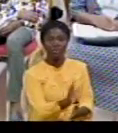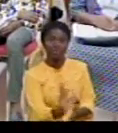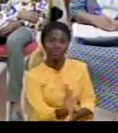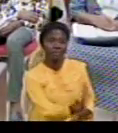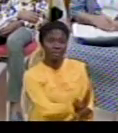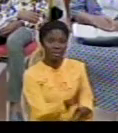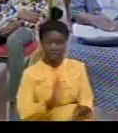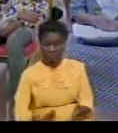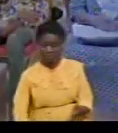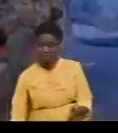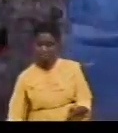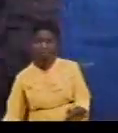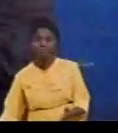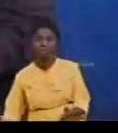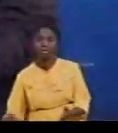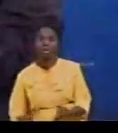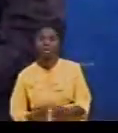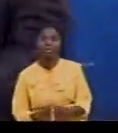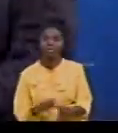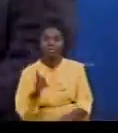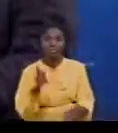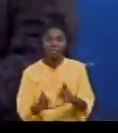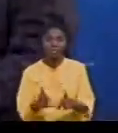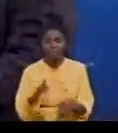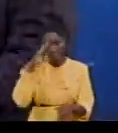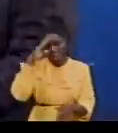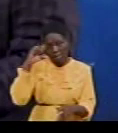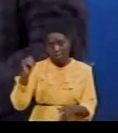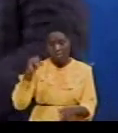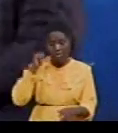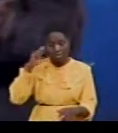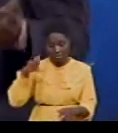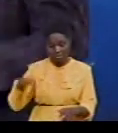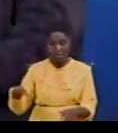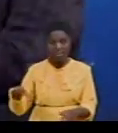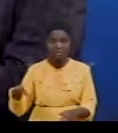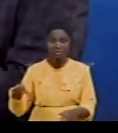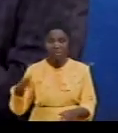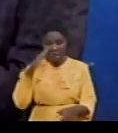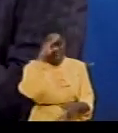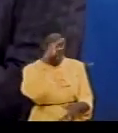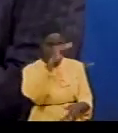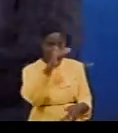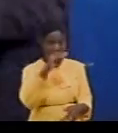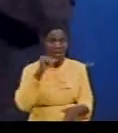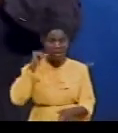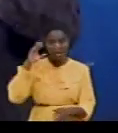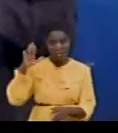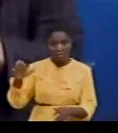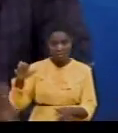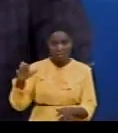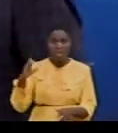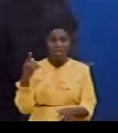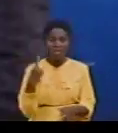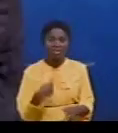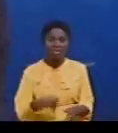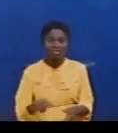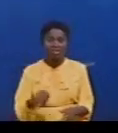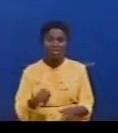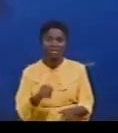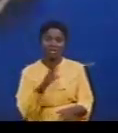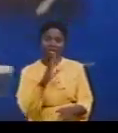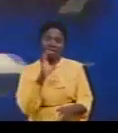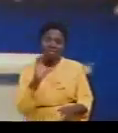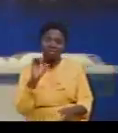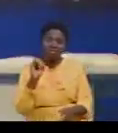the people, the boys, the girls, the men, the women, the citizens, the